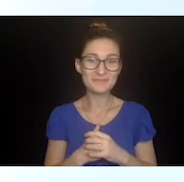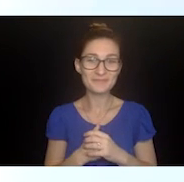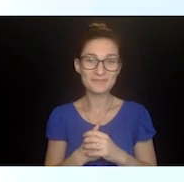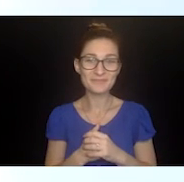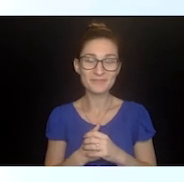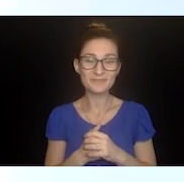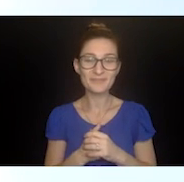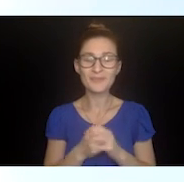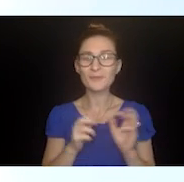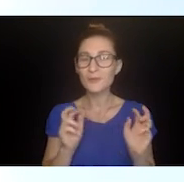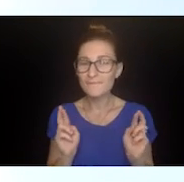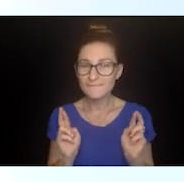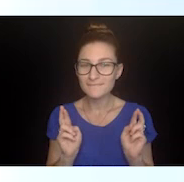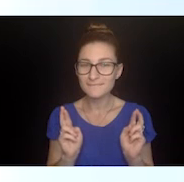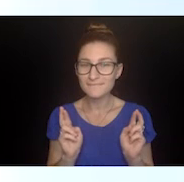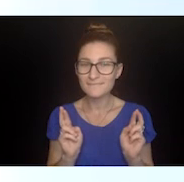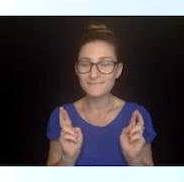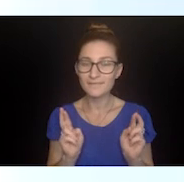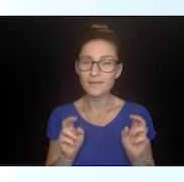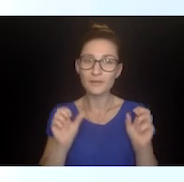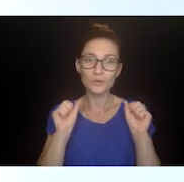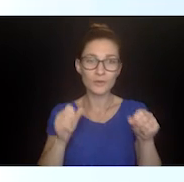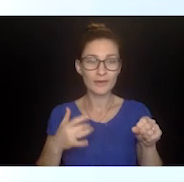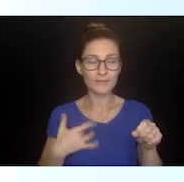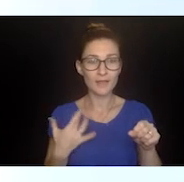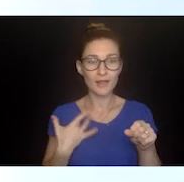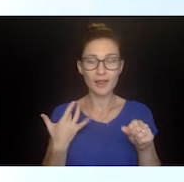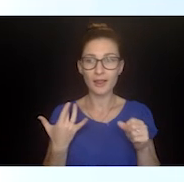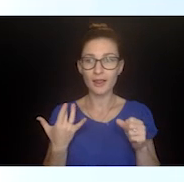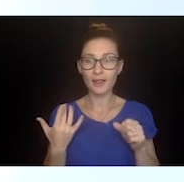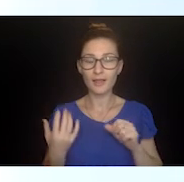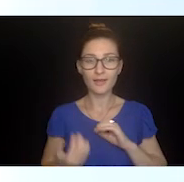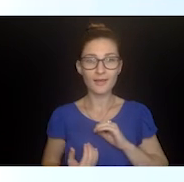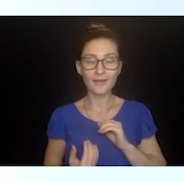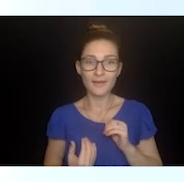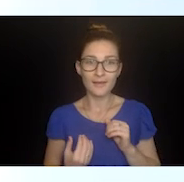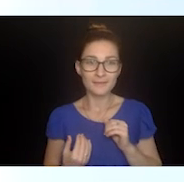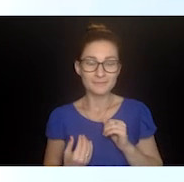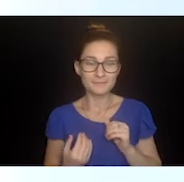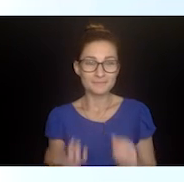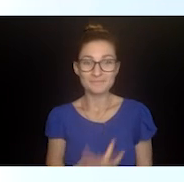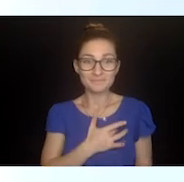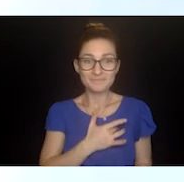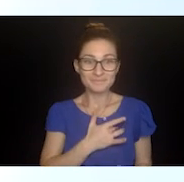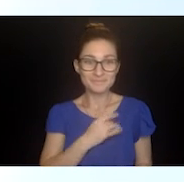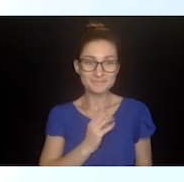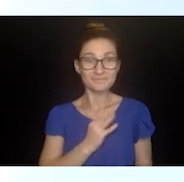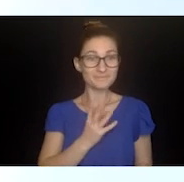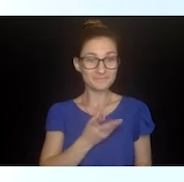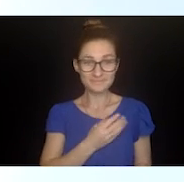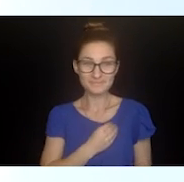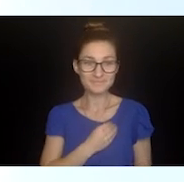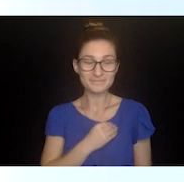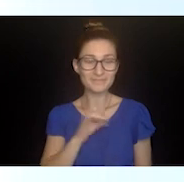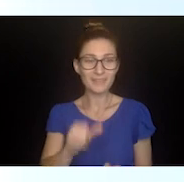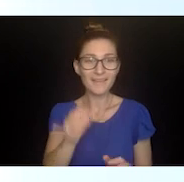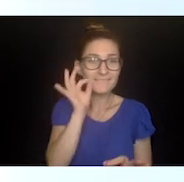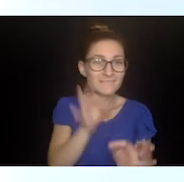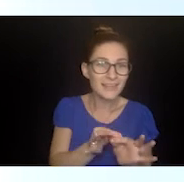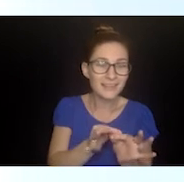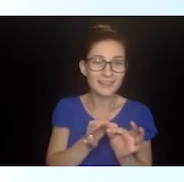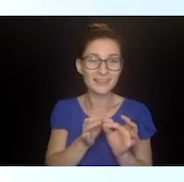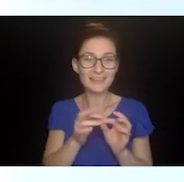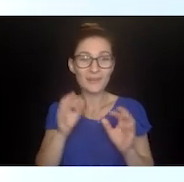can hopefully get that spark of hope, that spark of faith that all is